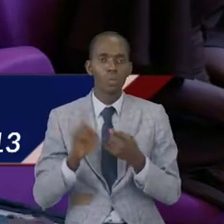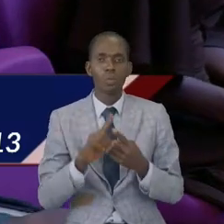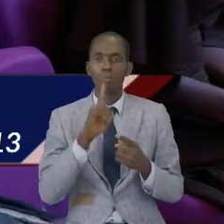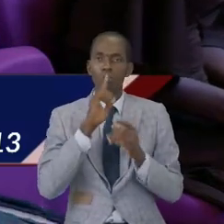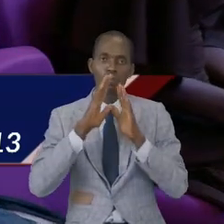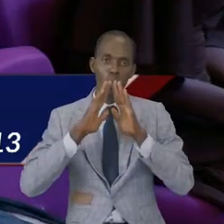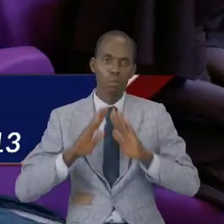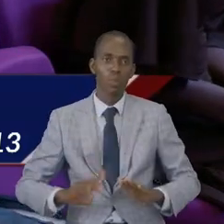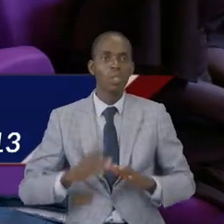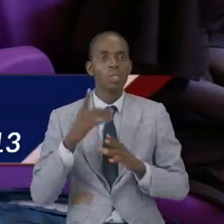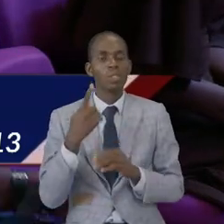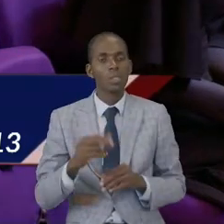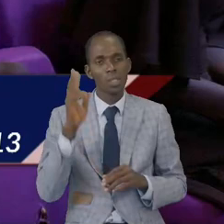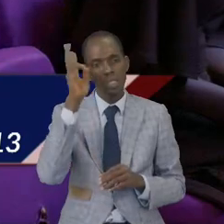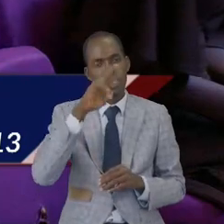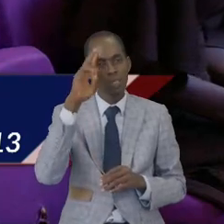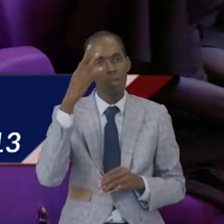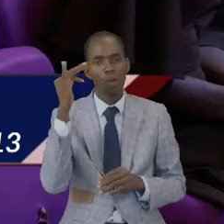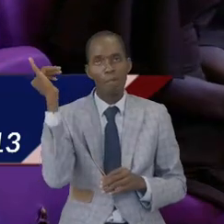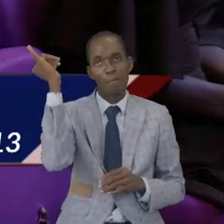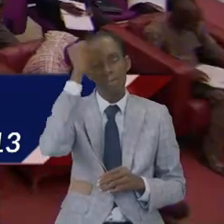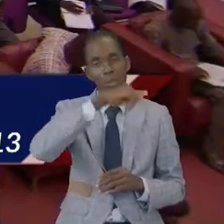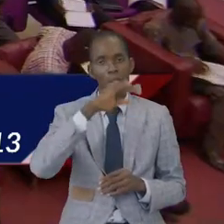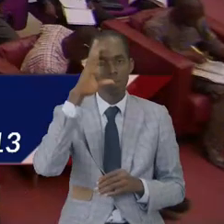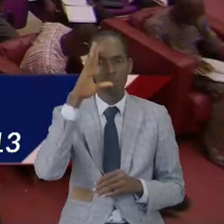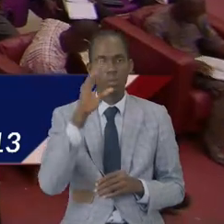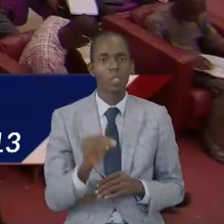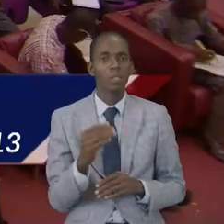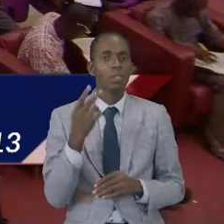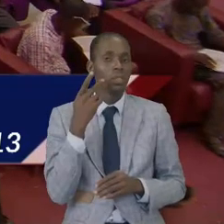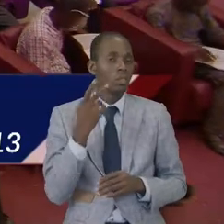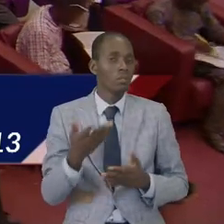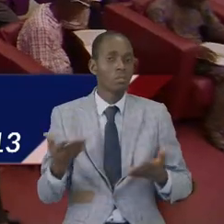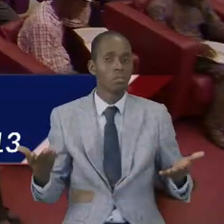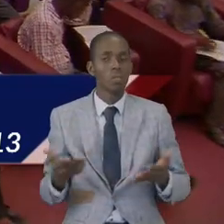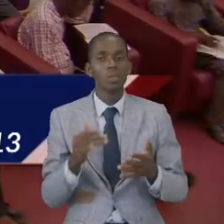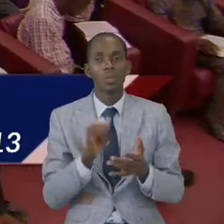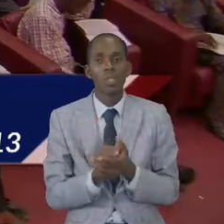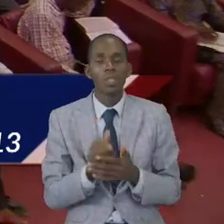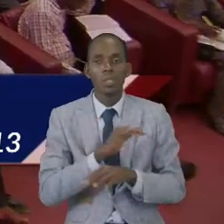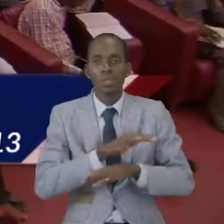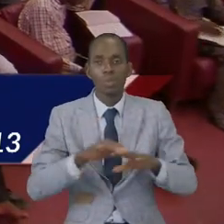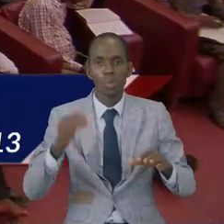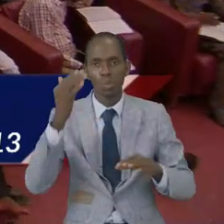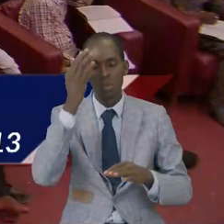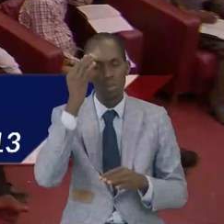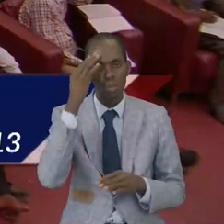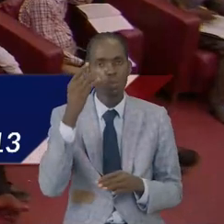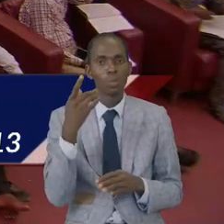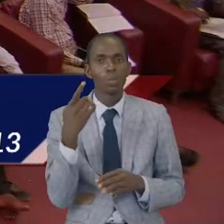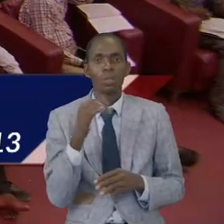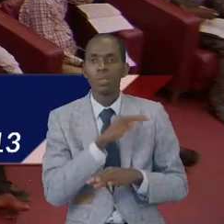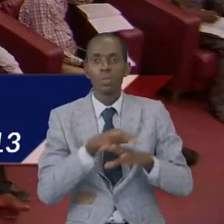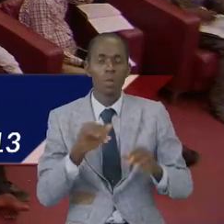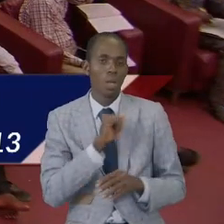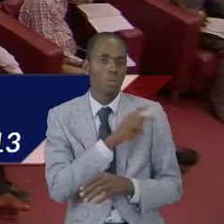silence the ignorance of foolish men. You don't say, okay, they are foolish, they don't recognize, they don't